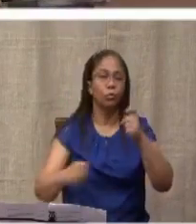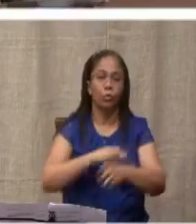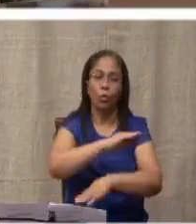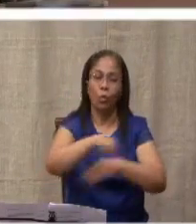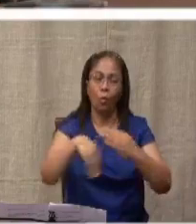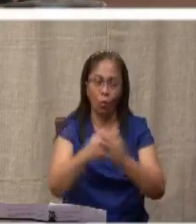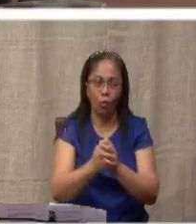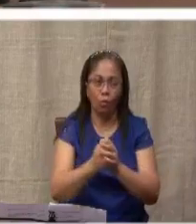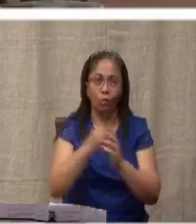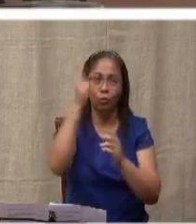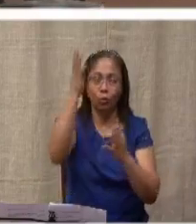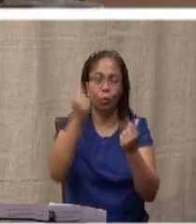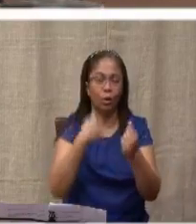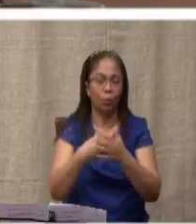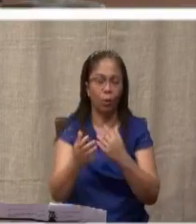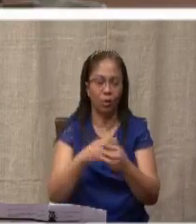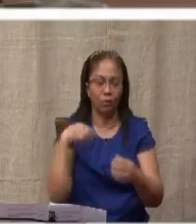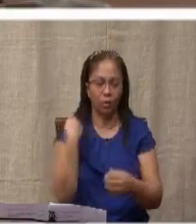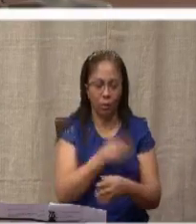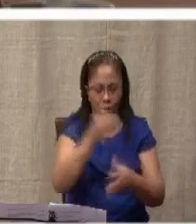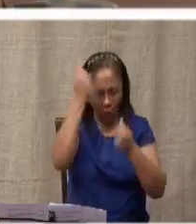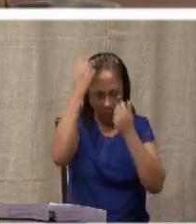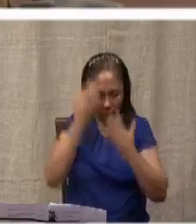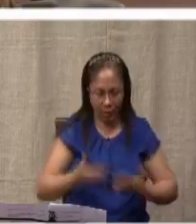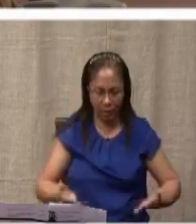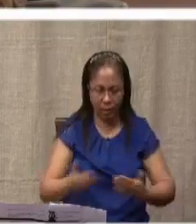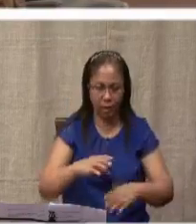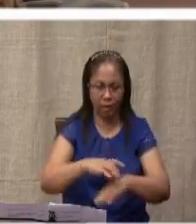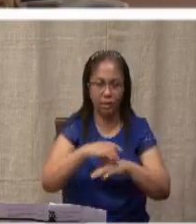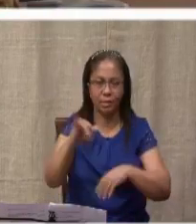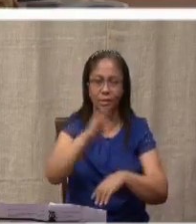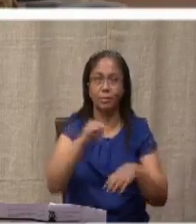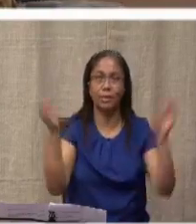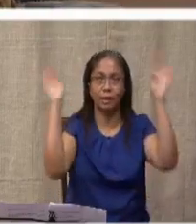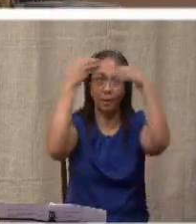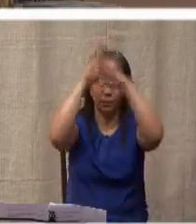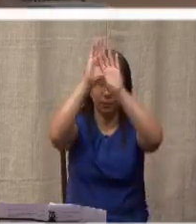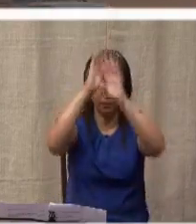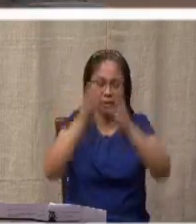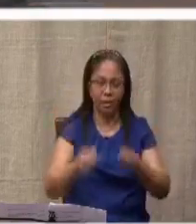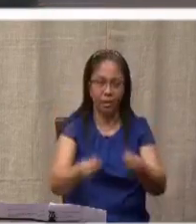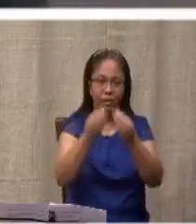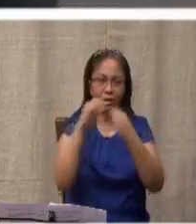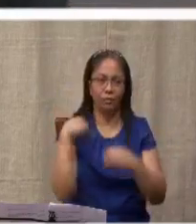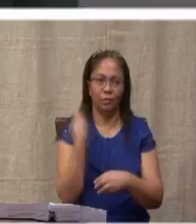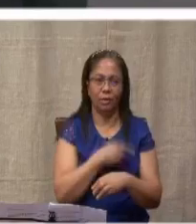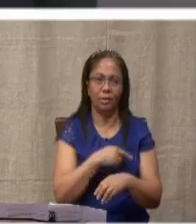thy kingdom come thy will be done on earth as it